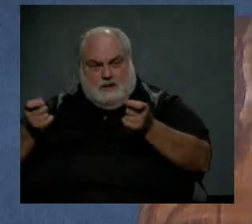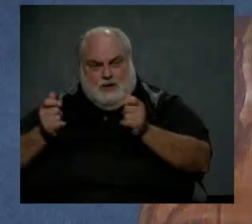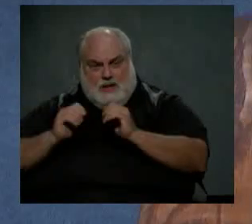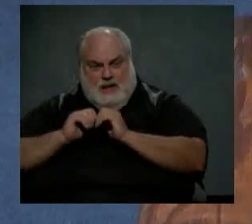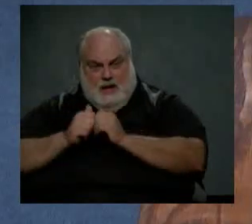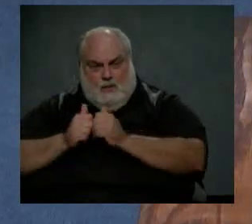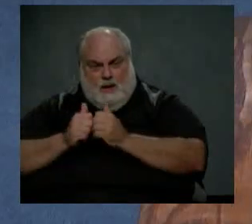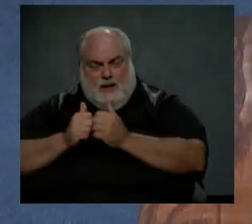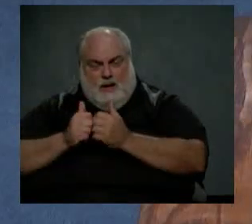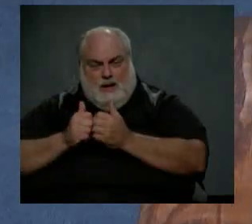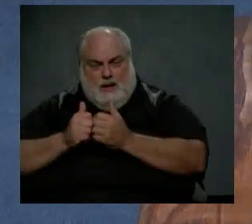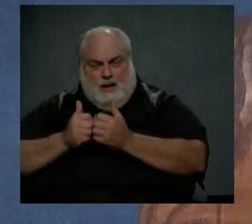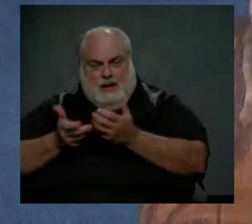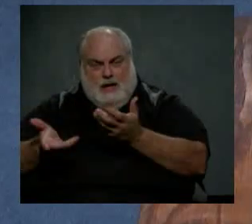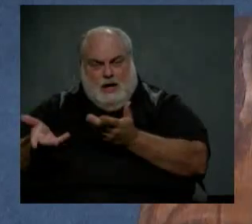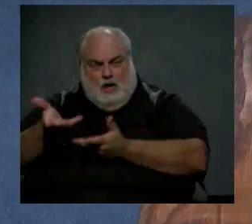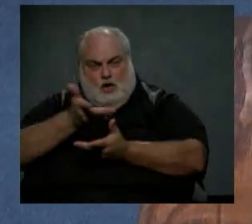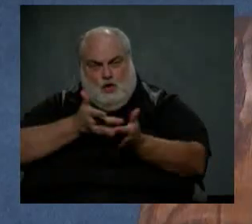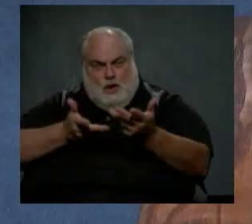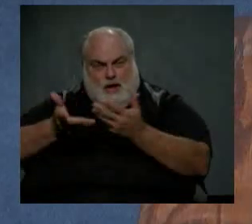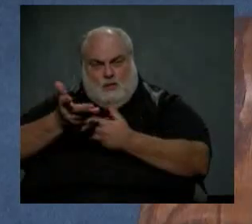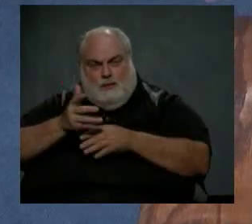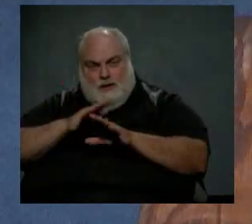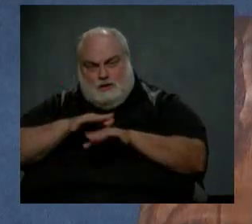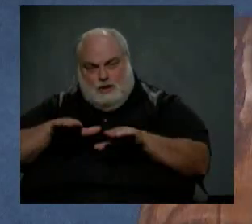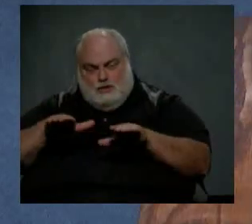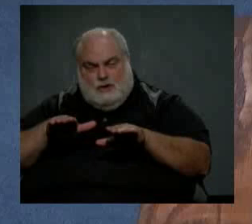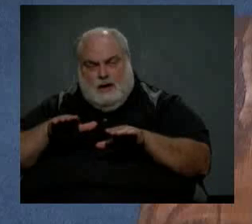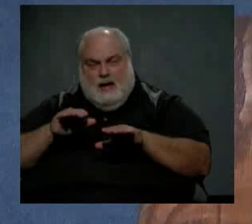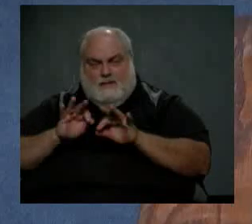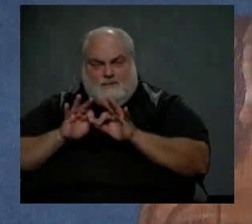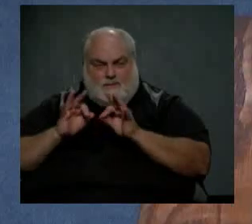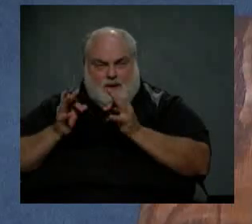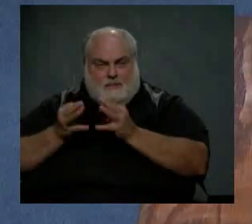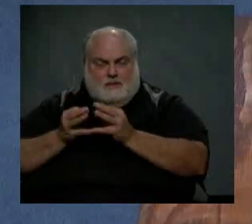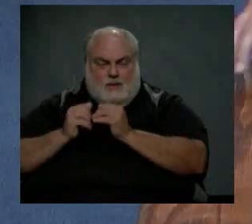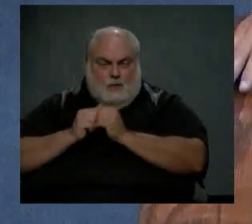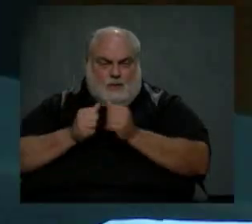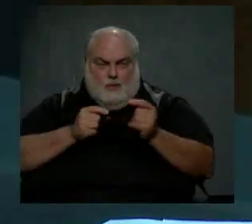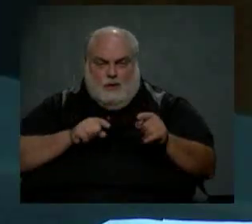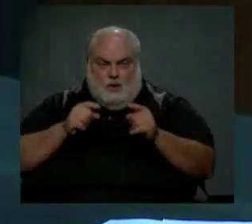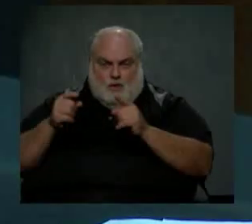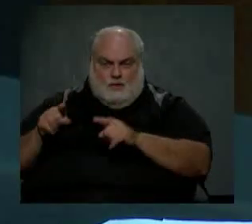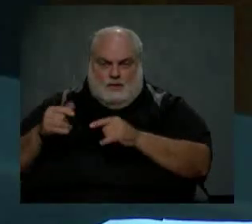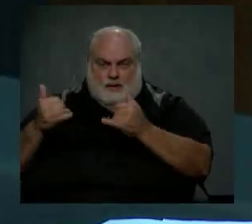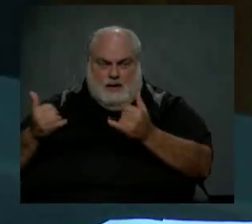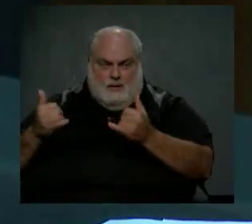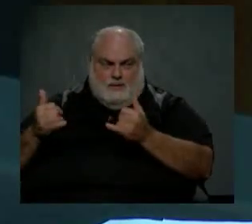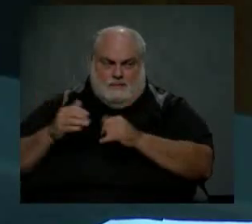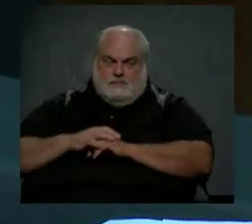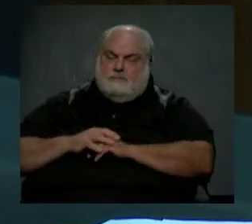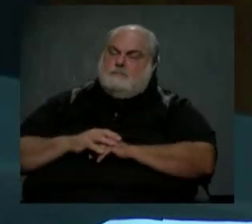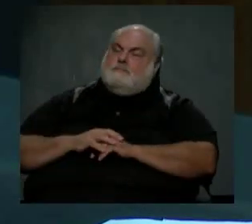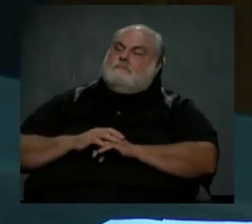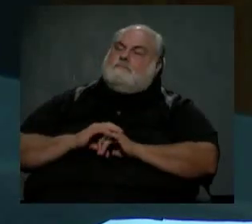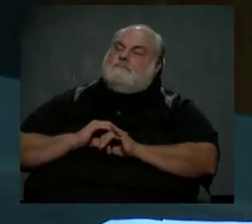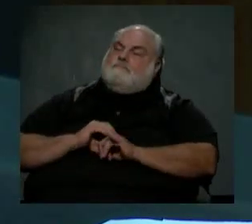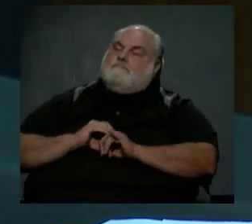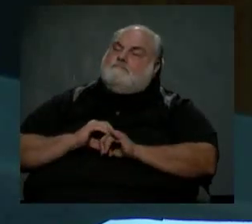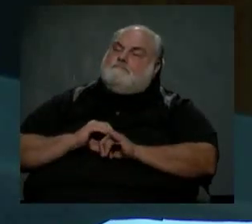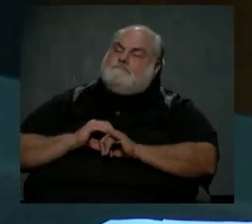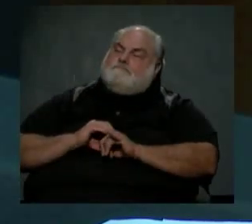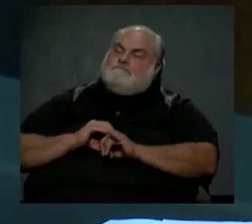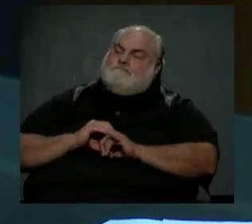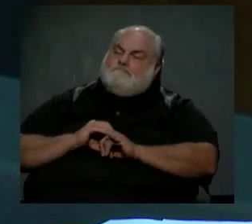how we interact, the kids and the children and the families with what goes on currently. Okay. I would like